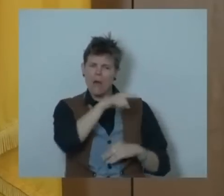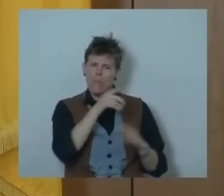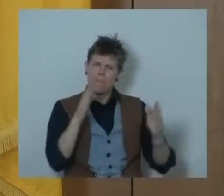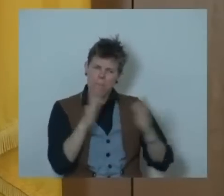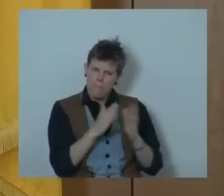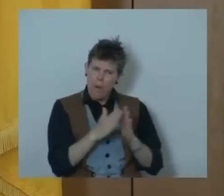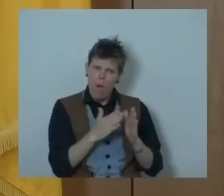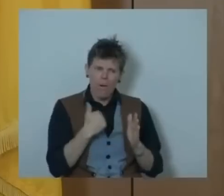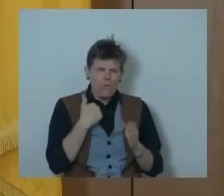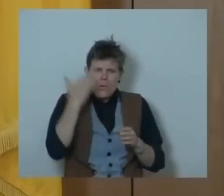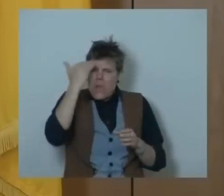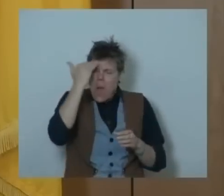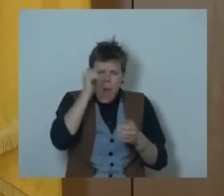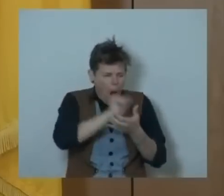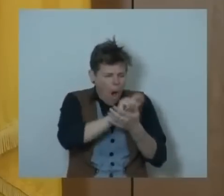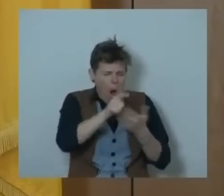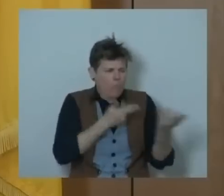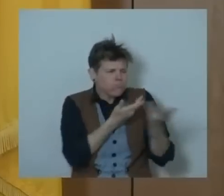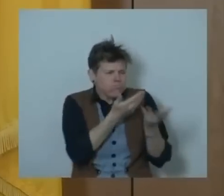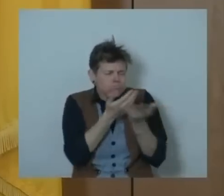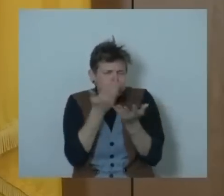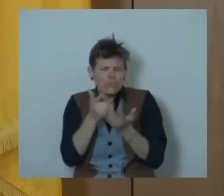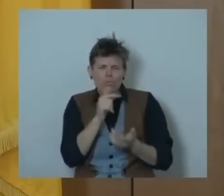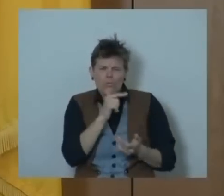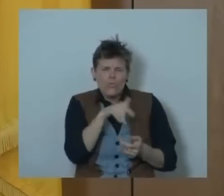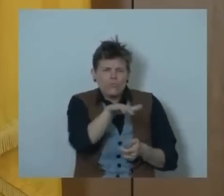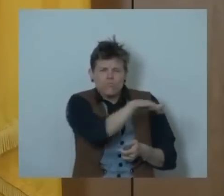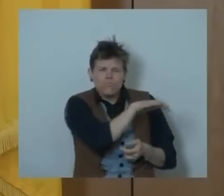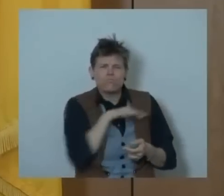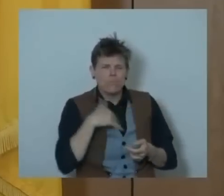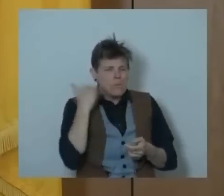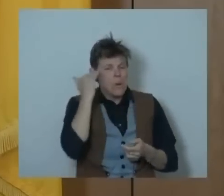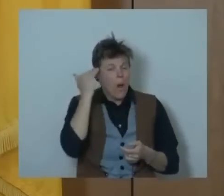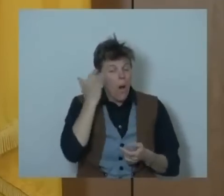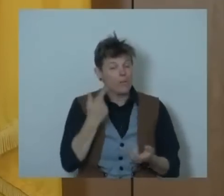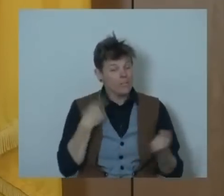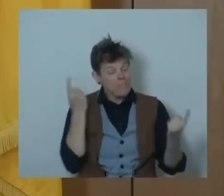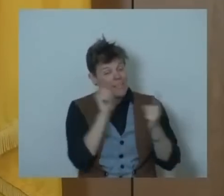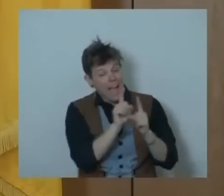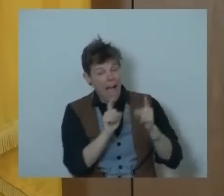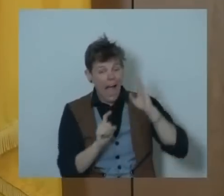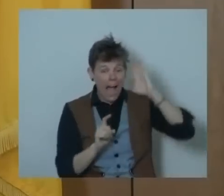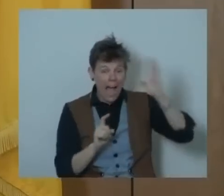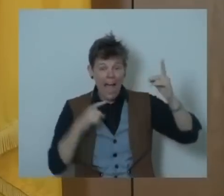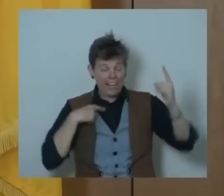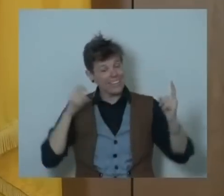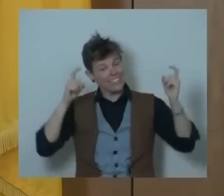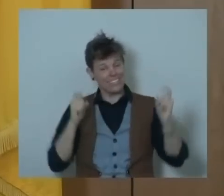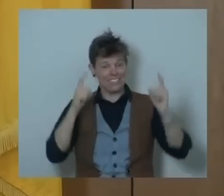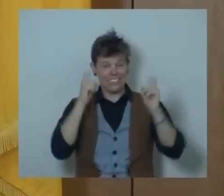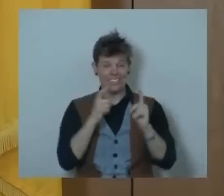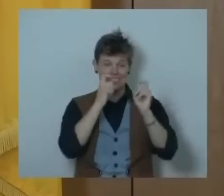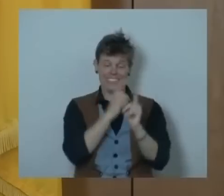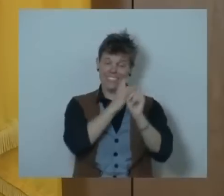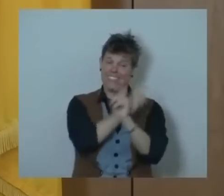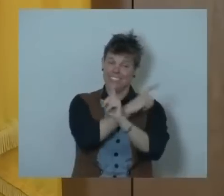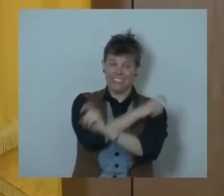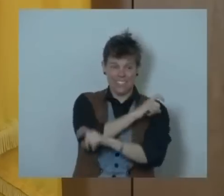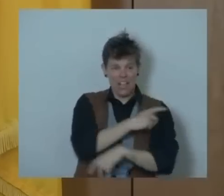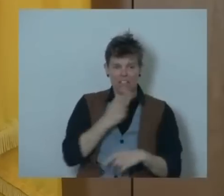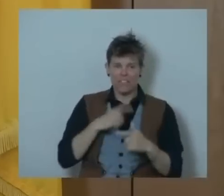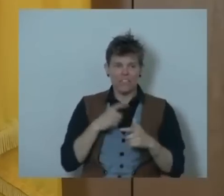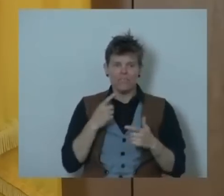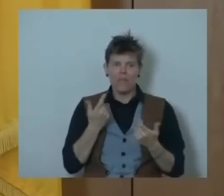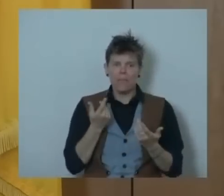everyone, you are saying hello on your walk, you touched everything, and that's not a complaint. I mean, you're shopping at